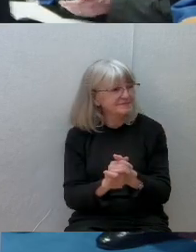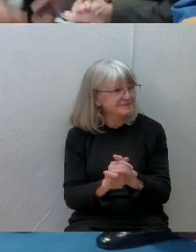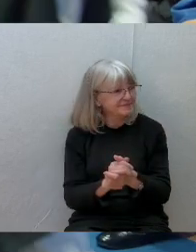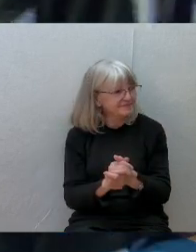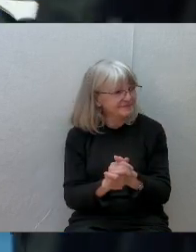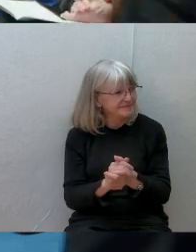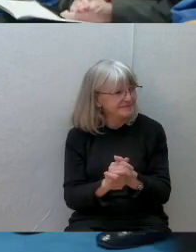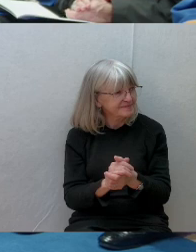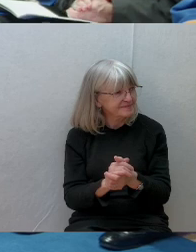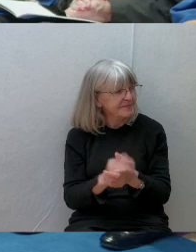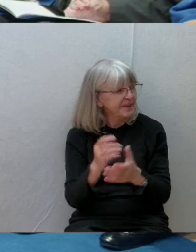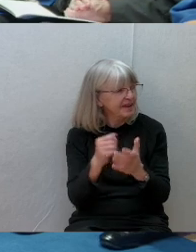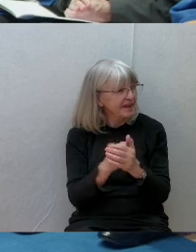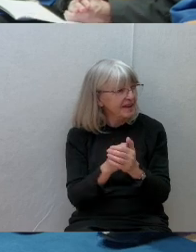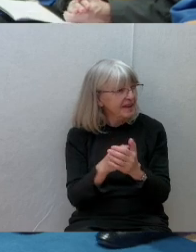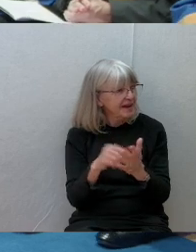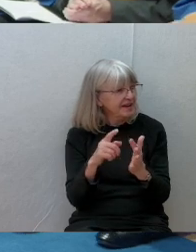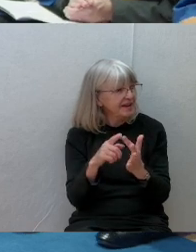Nkechinyere Ortuanya.